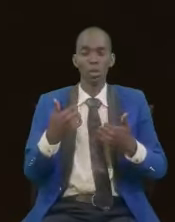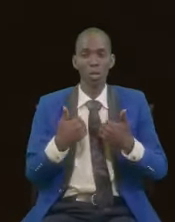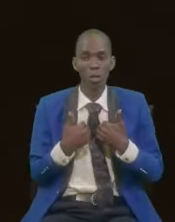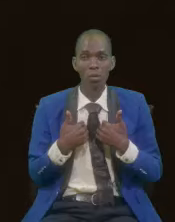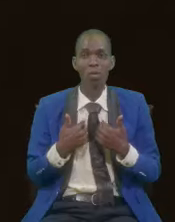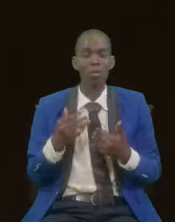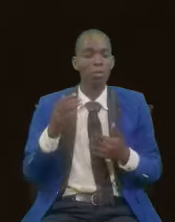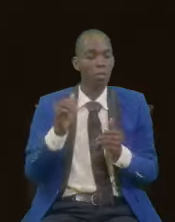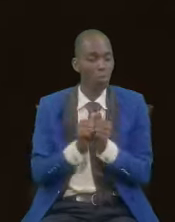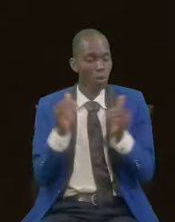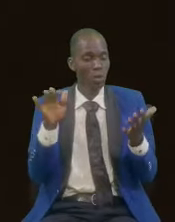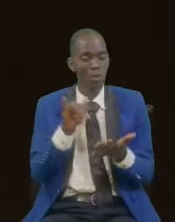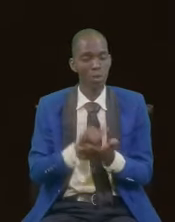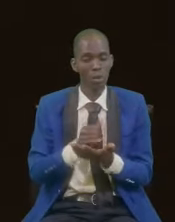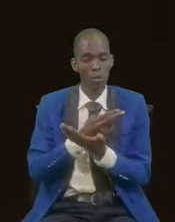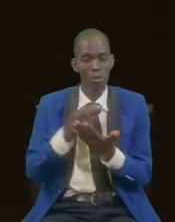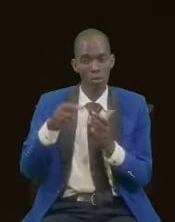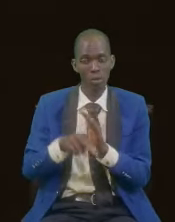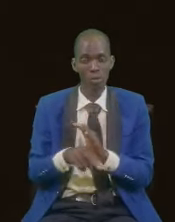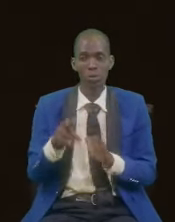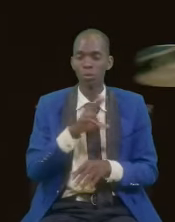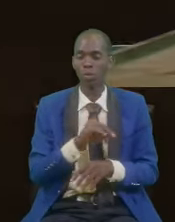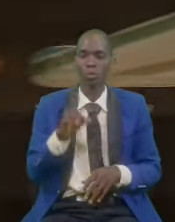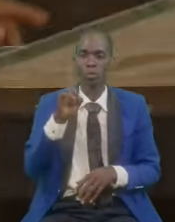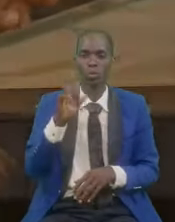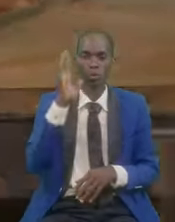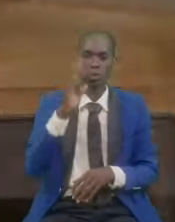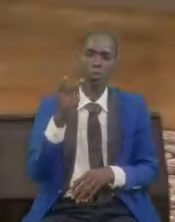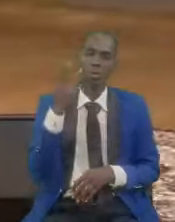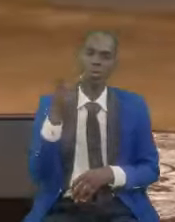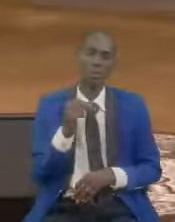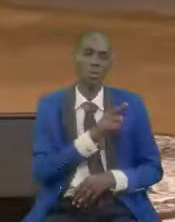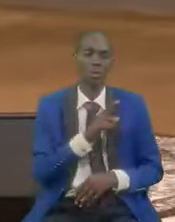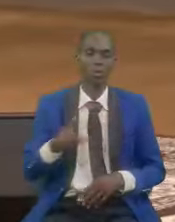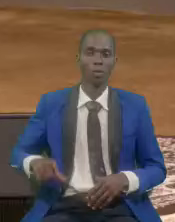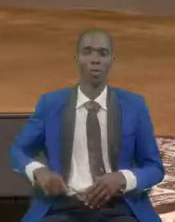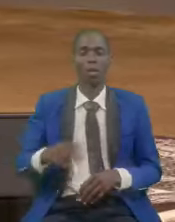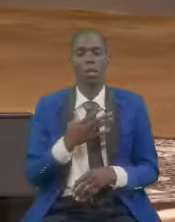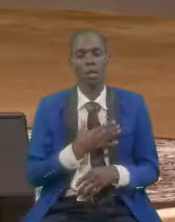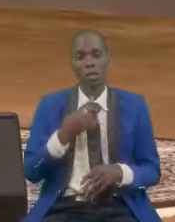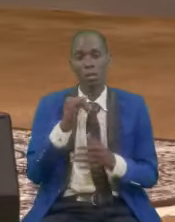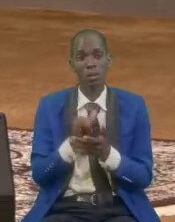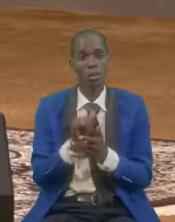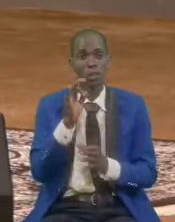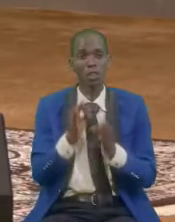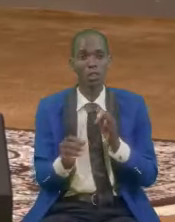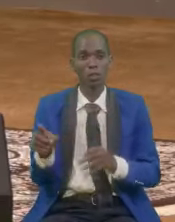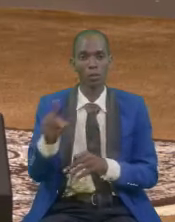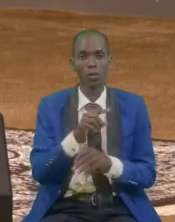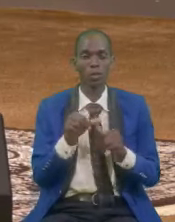that holiness, no man shall see the Lord. And he says, if ye